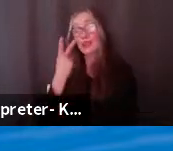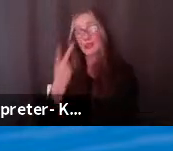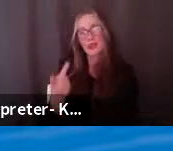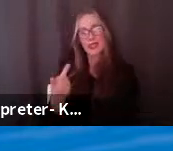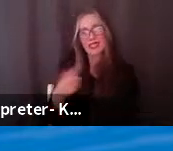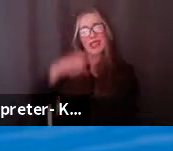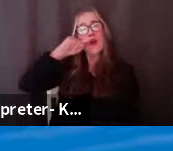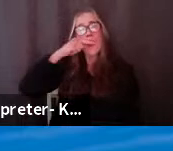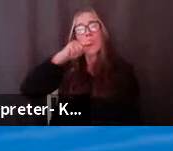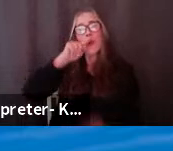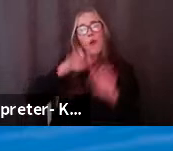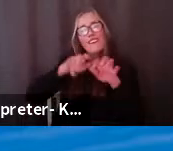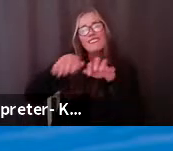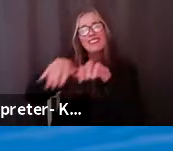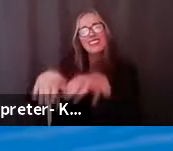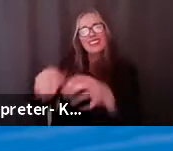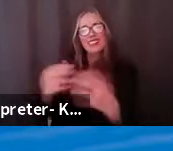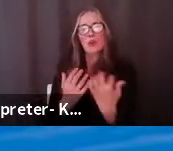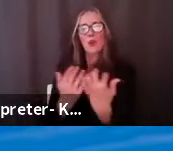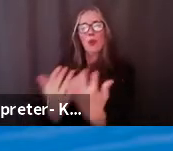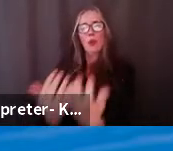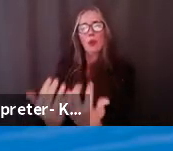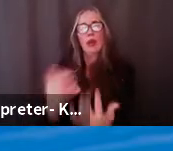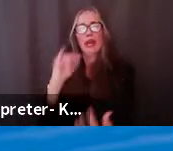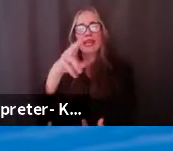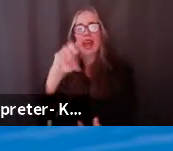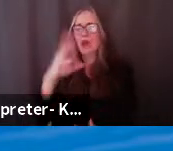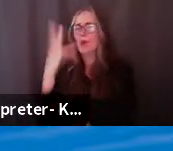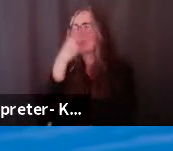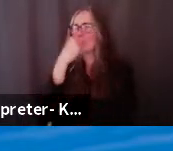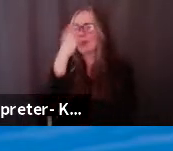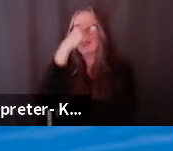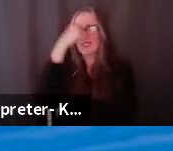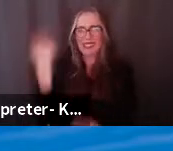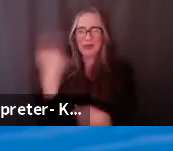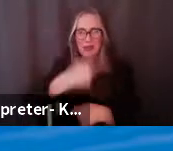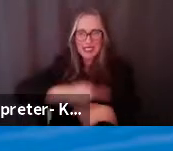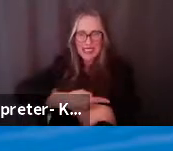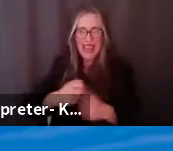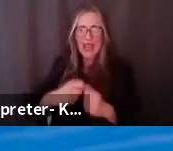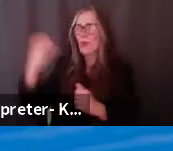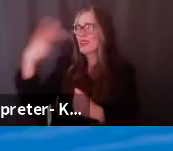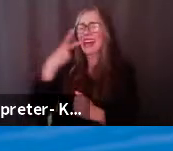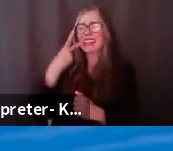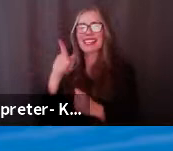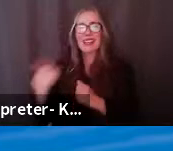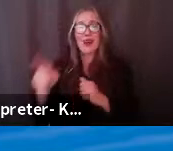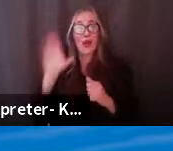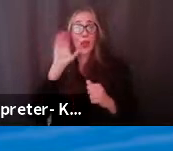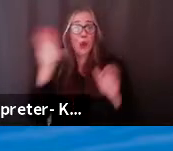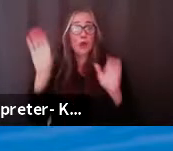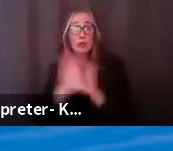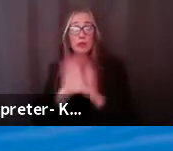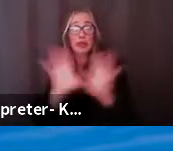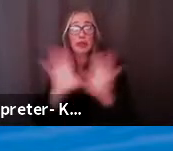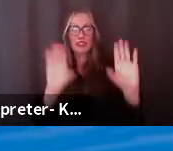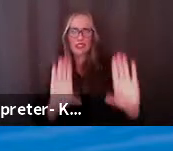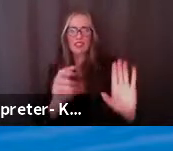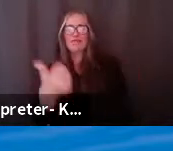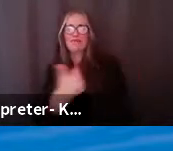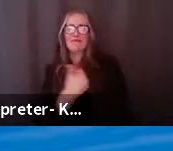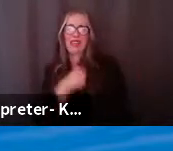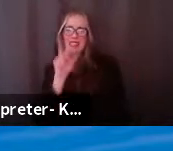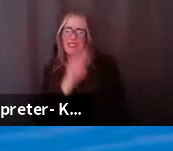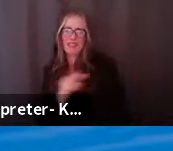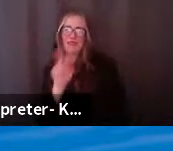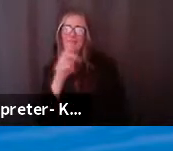field in the summer shining on a beautiful day i think these two pictures combined are those in which i really recognize as